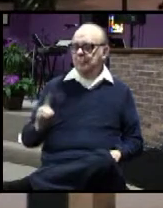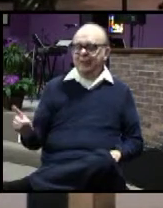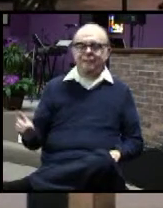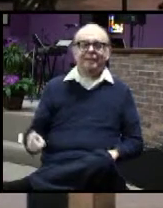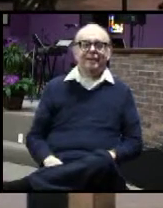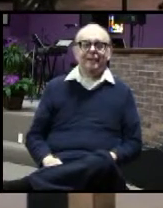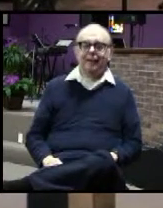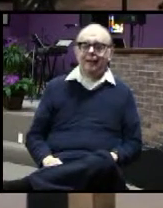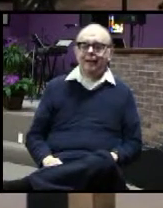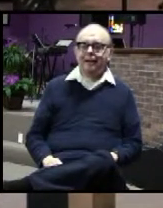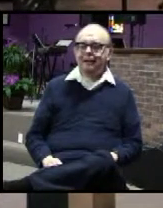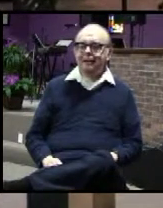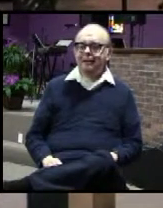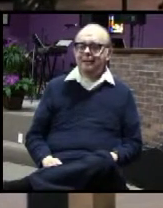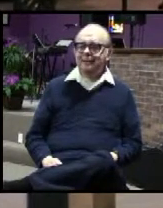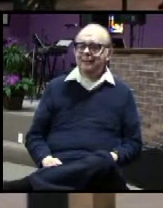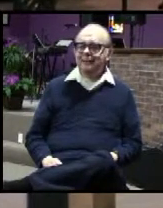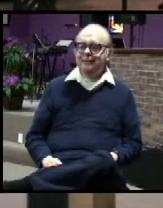It just wasn't all there.